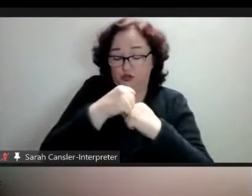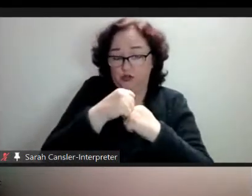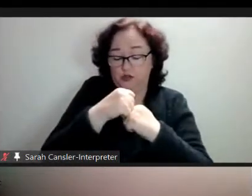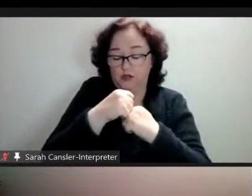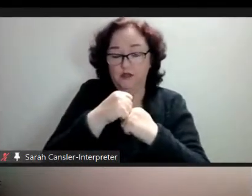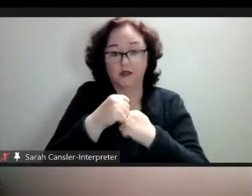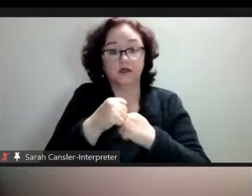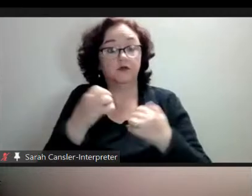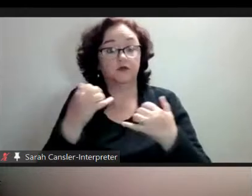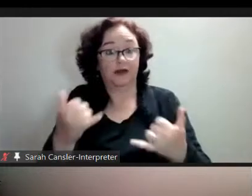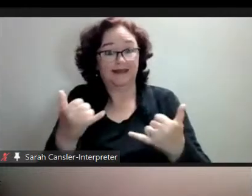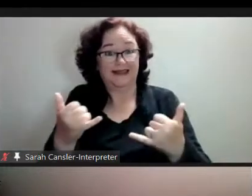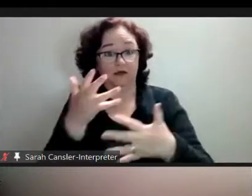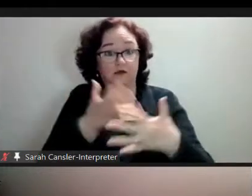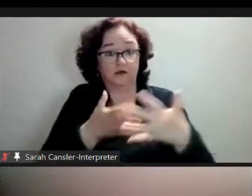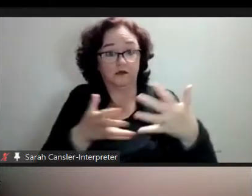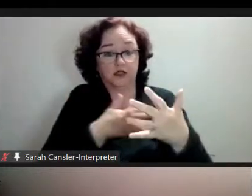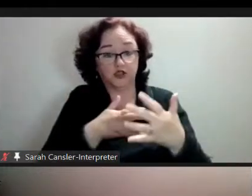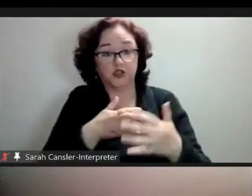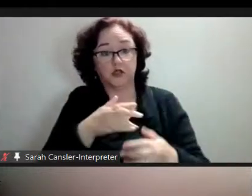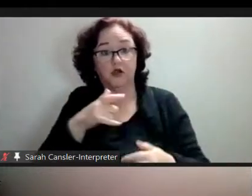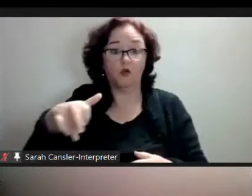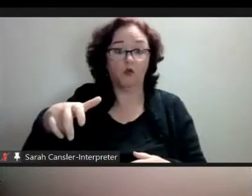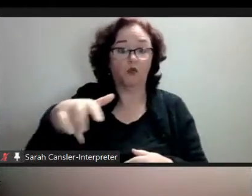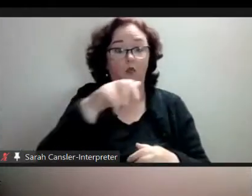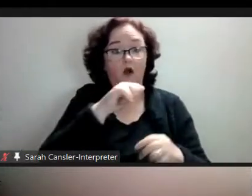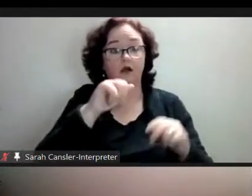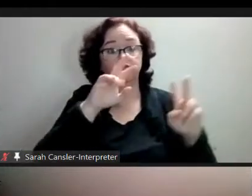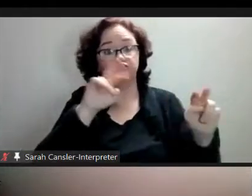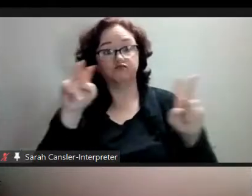is probably 2 to 3 years away.